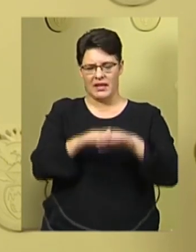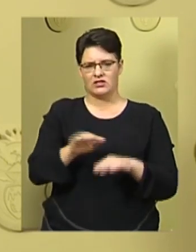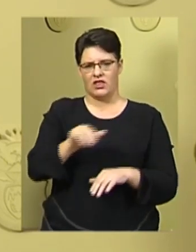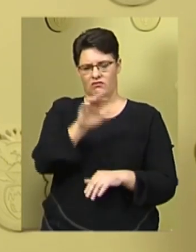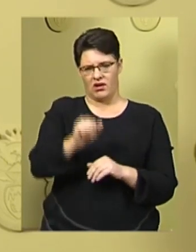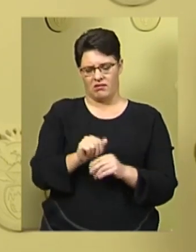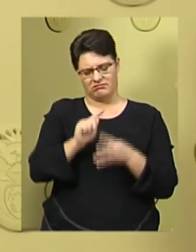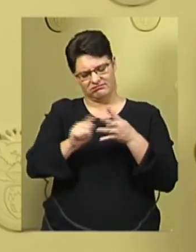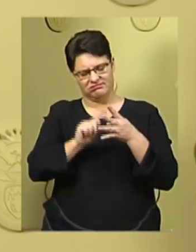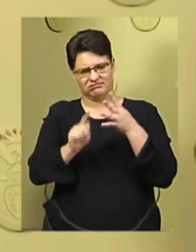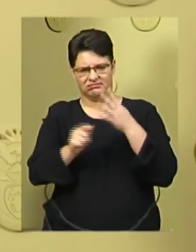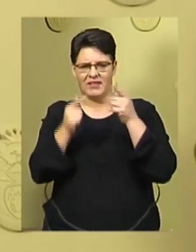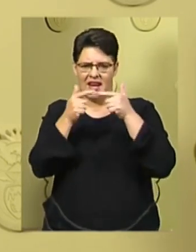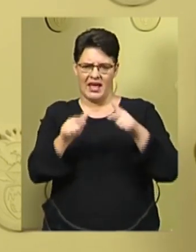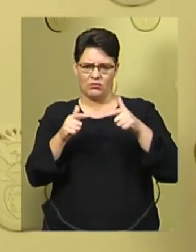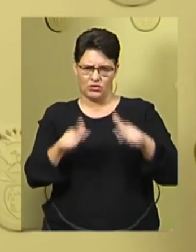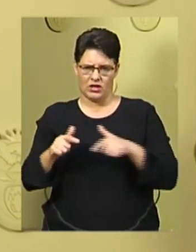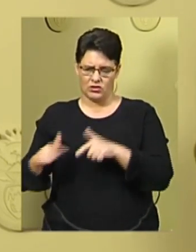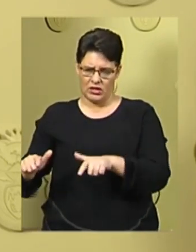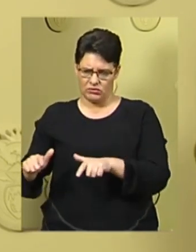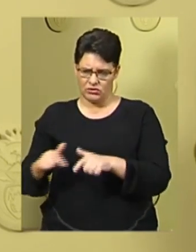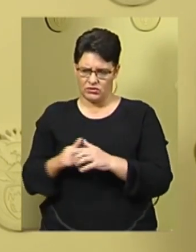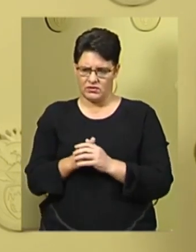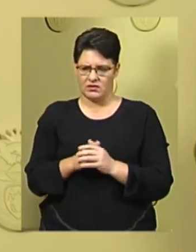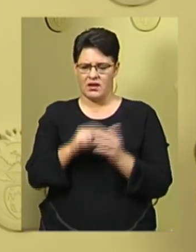Mudzimu kabapathucheze Africa.